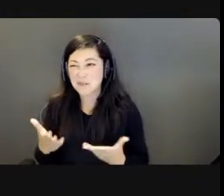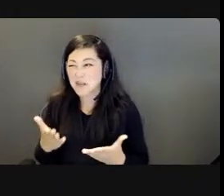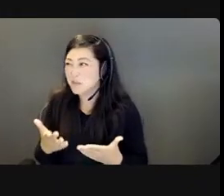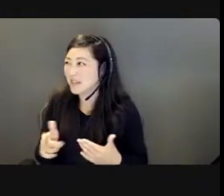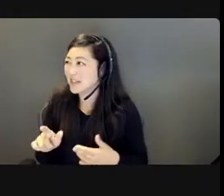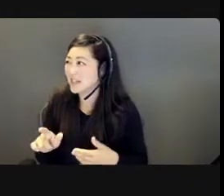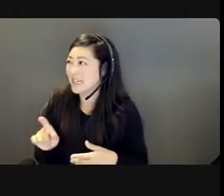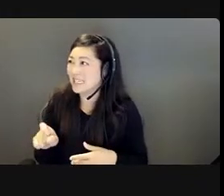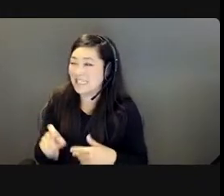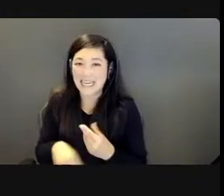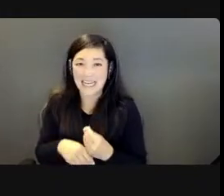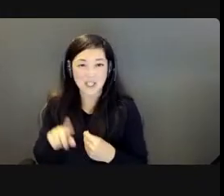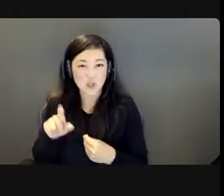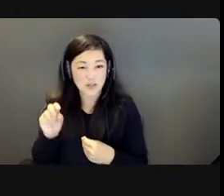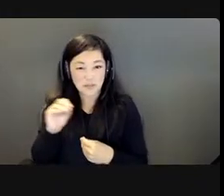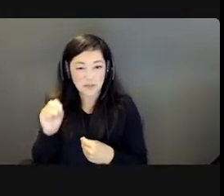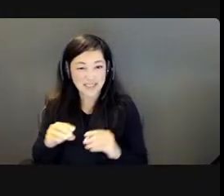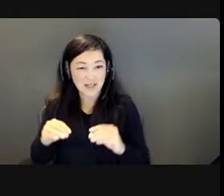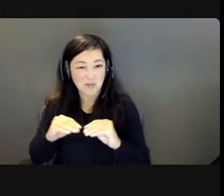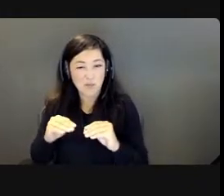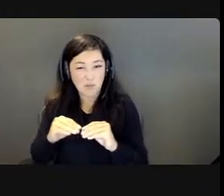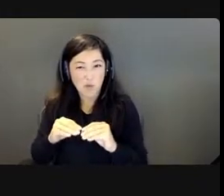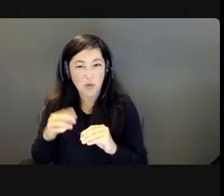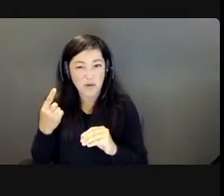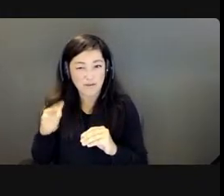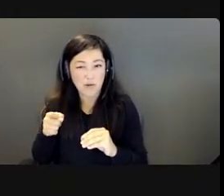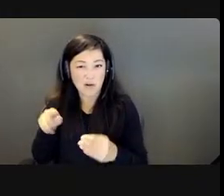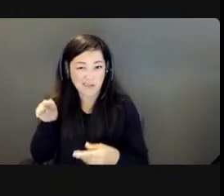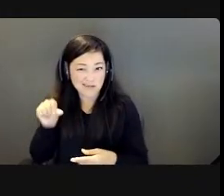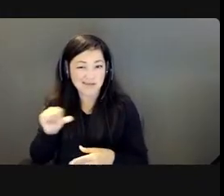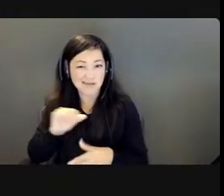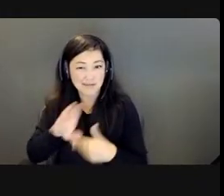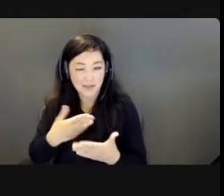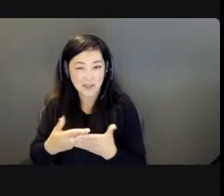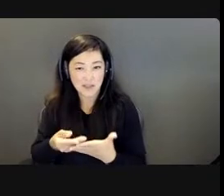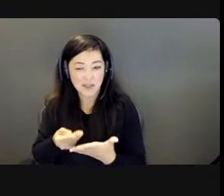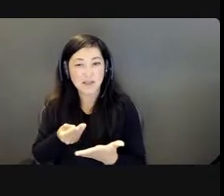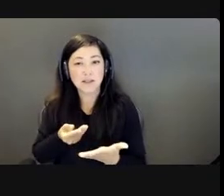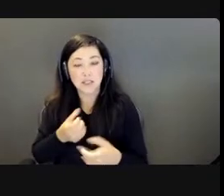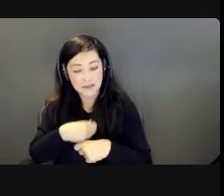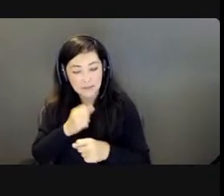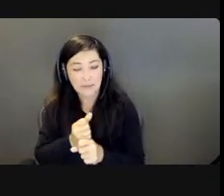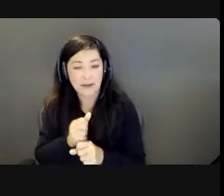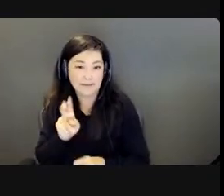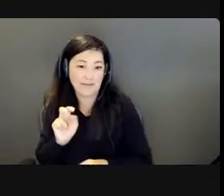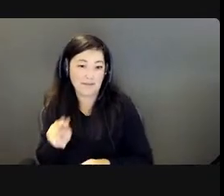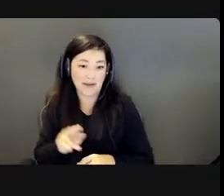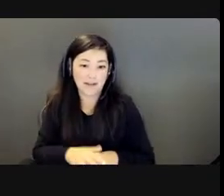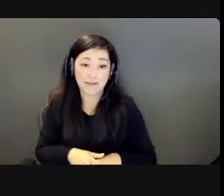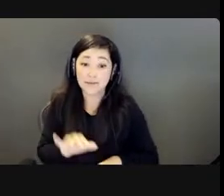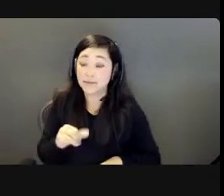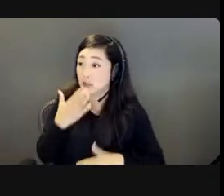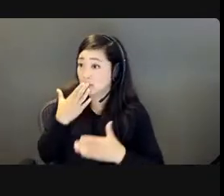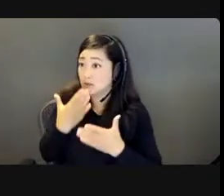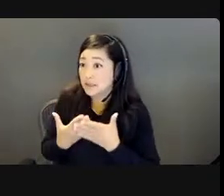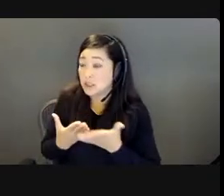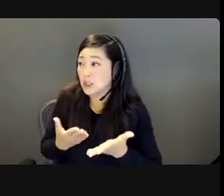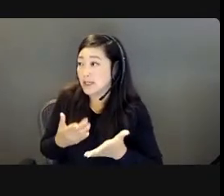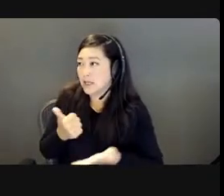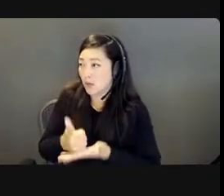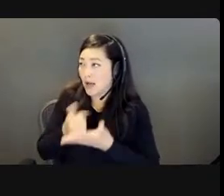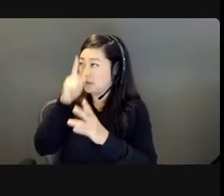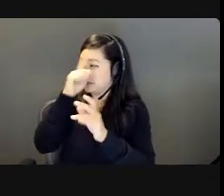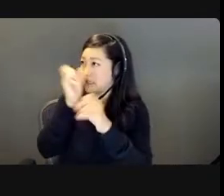Absolutely. No, thank you. I think people really appreciate kind of having that sense of what it could cost to create